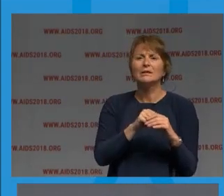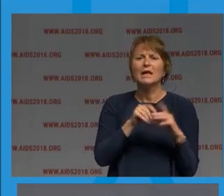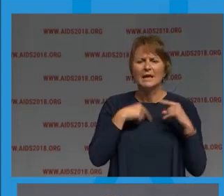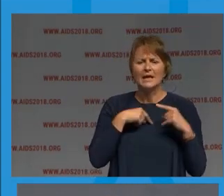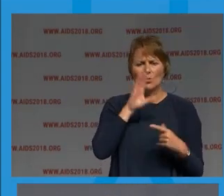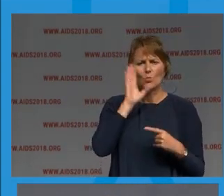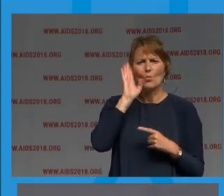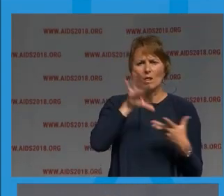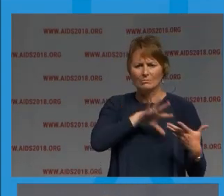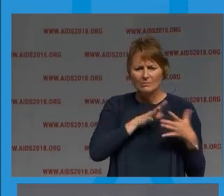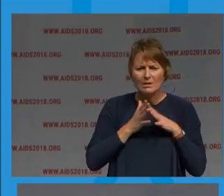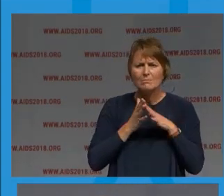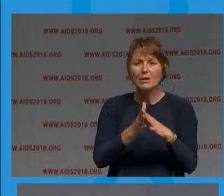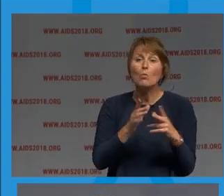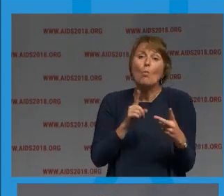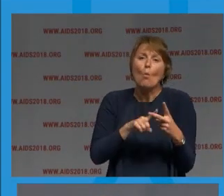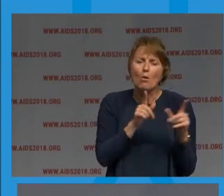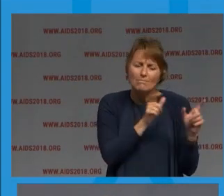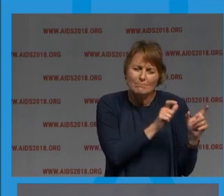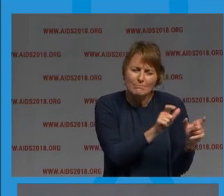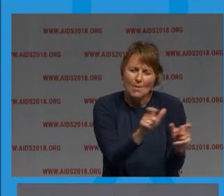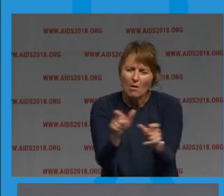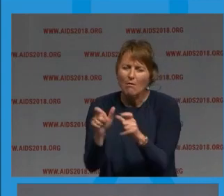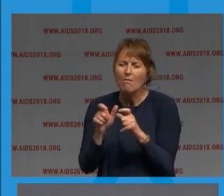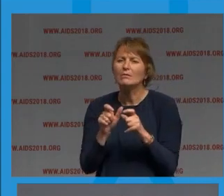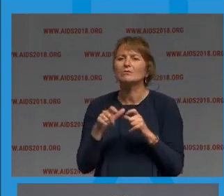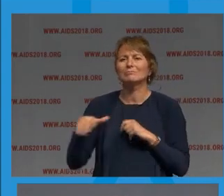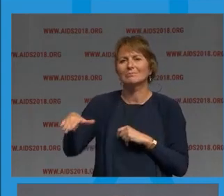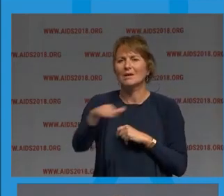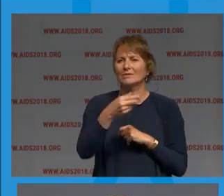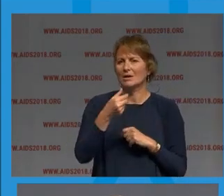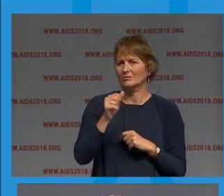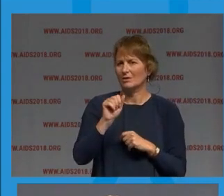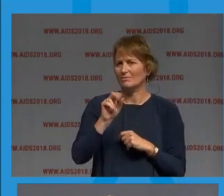implementation and monitoring of national HIV responses.